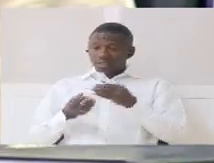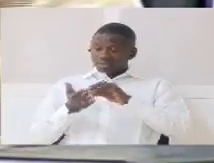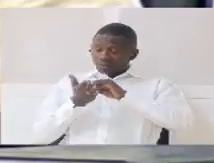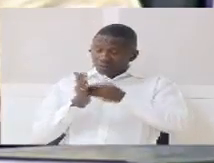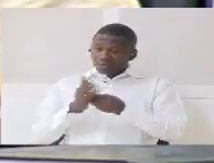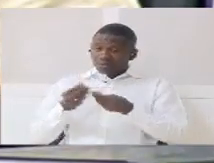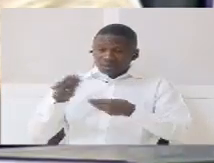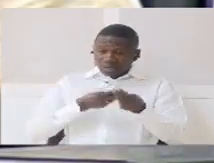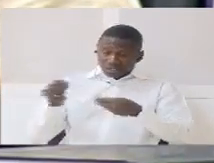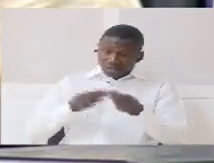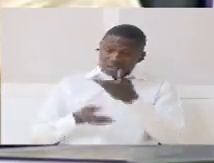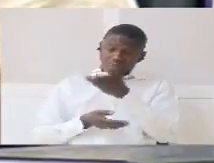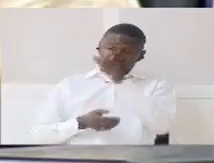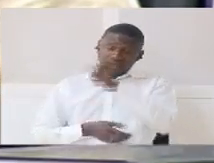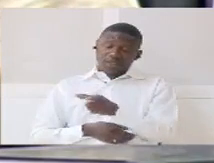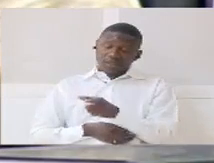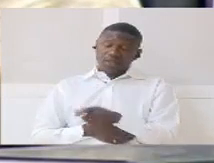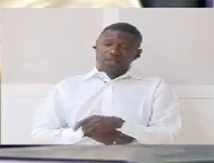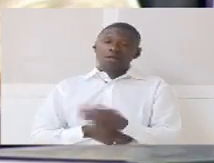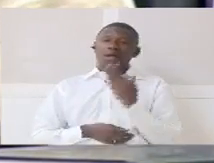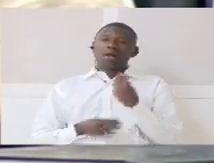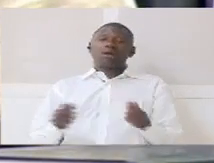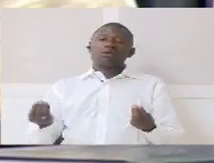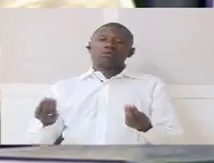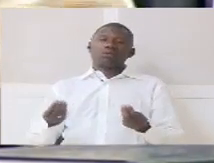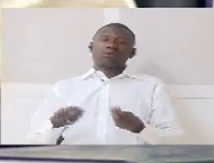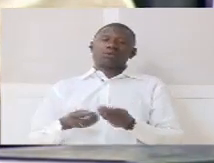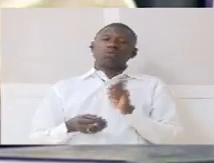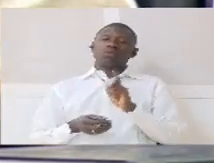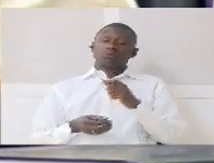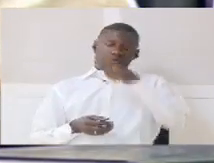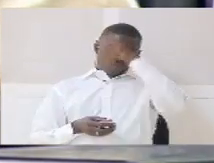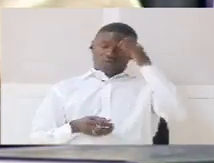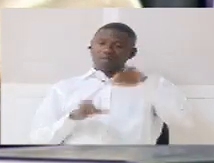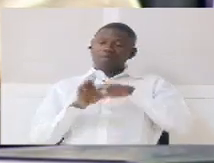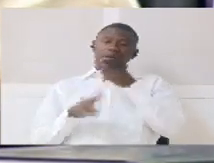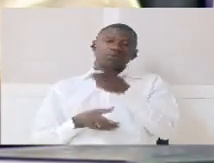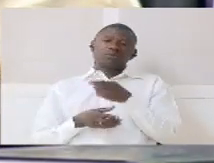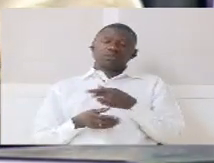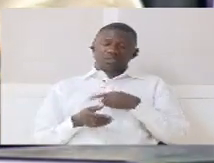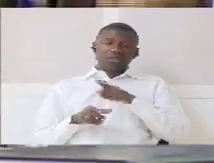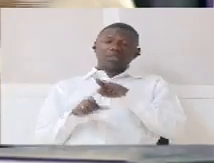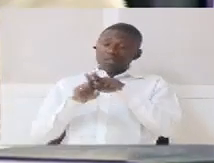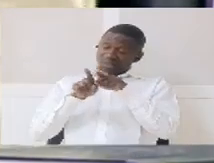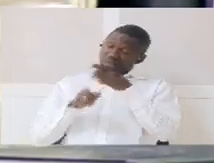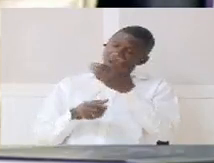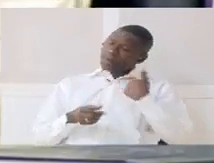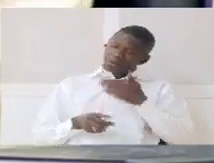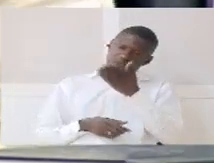the person. How do you see that? Is that what kind of worker is that? These are the type of officers that you